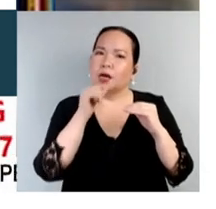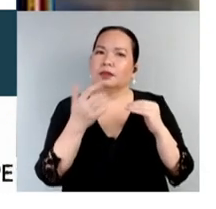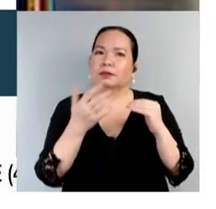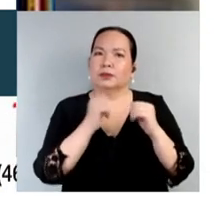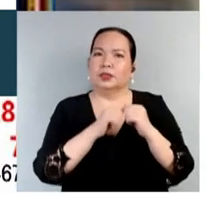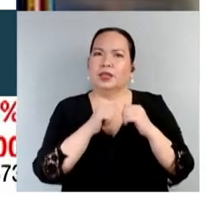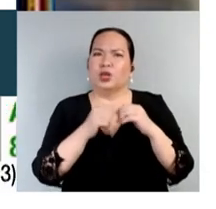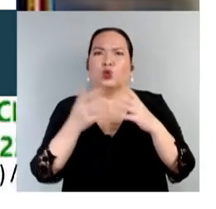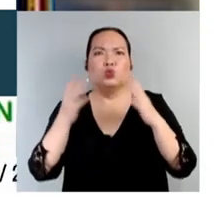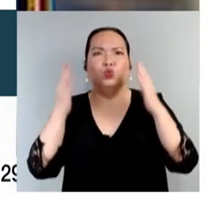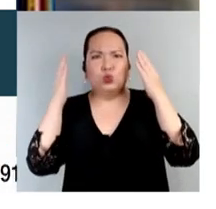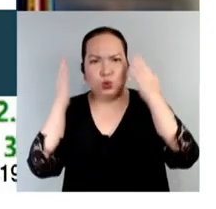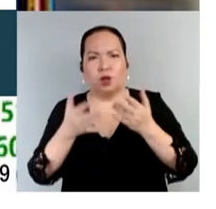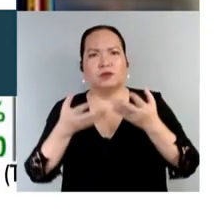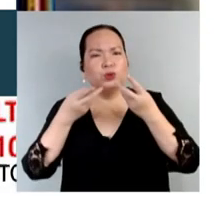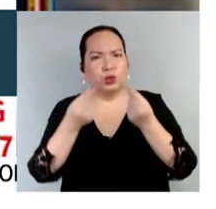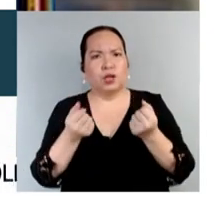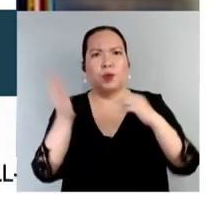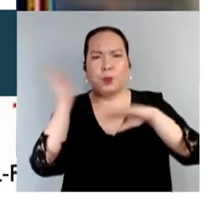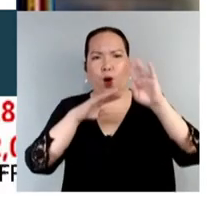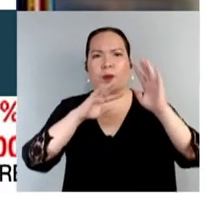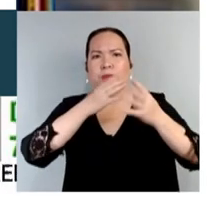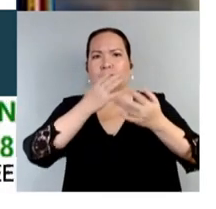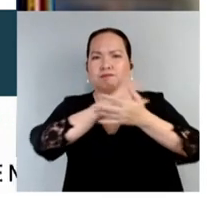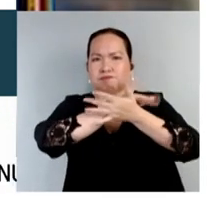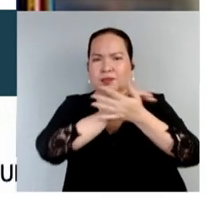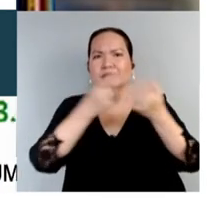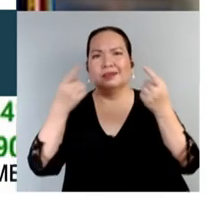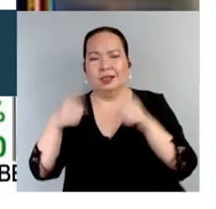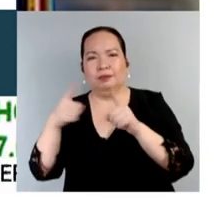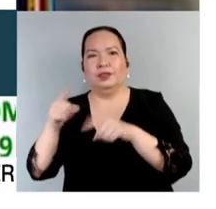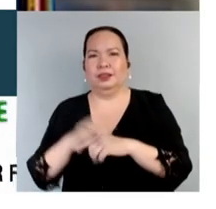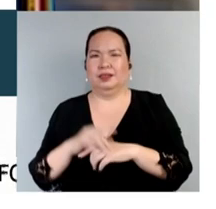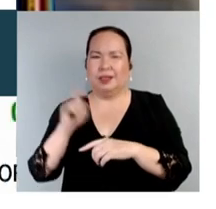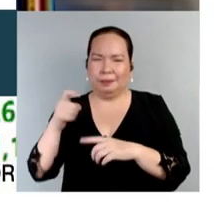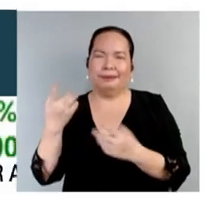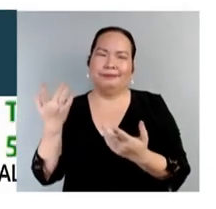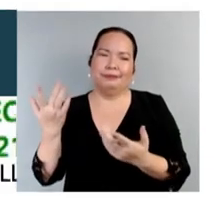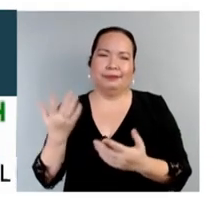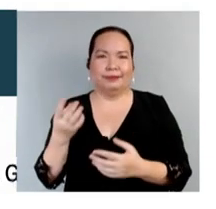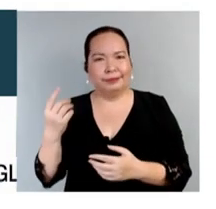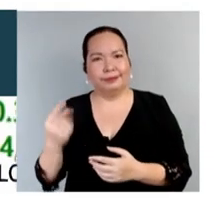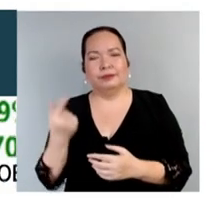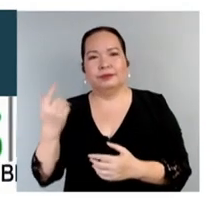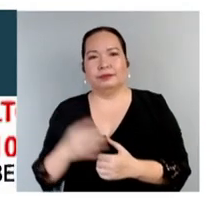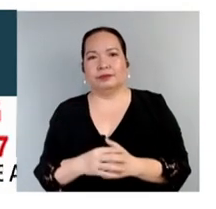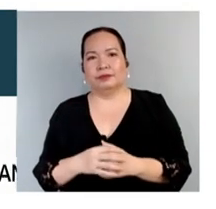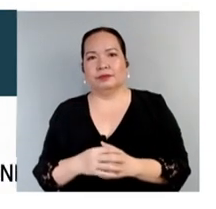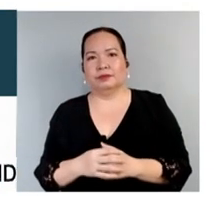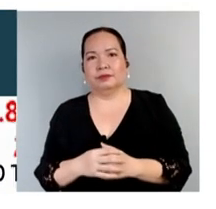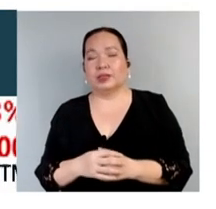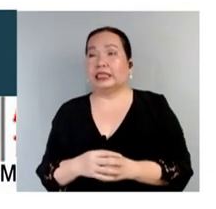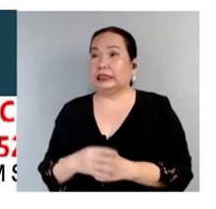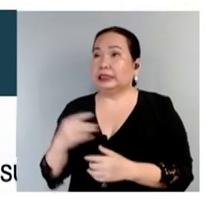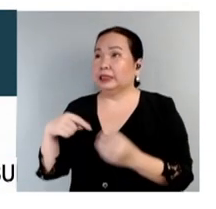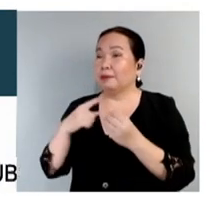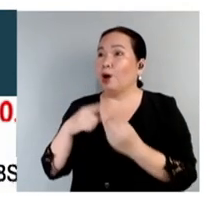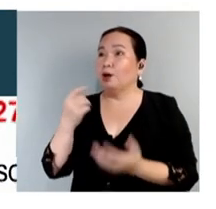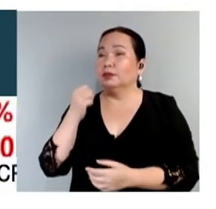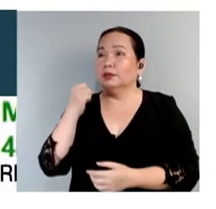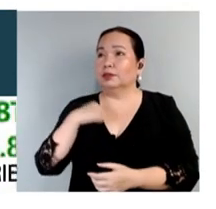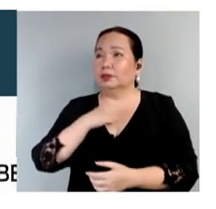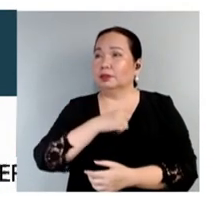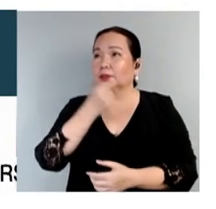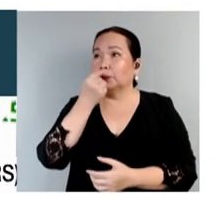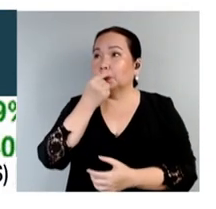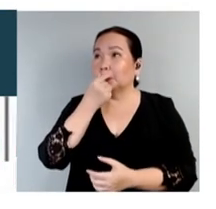address the problems caused by the pandemic better. What about Senator Tito Soto's stand on the